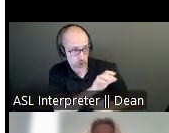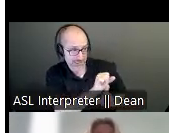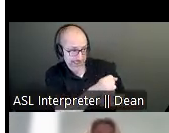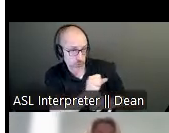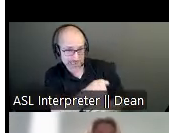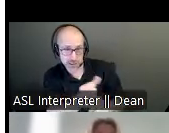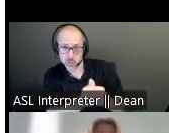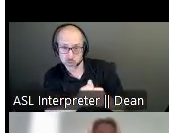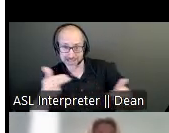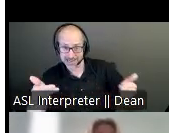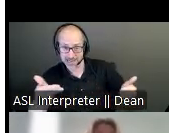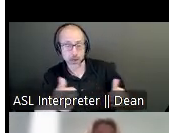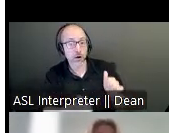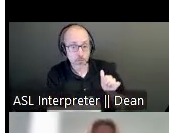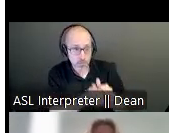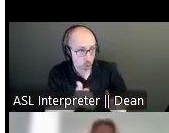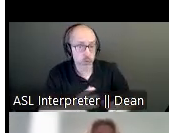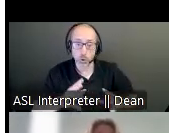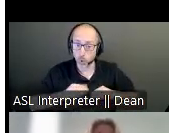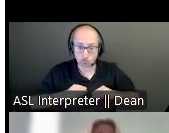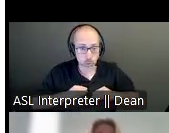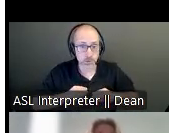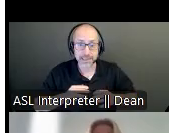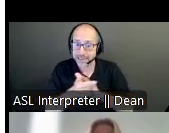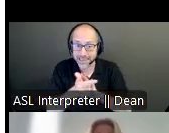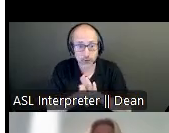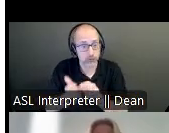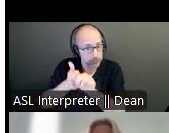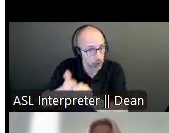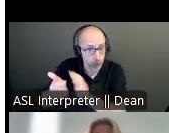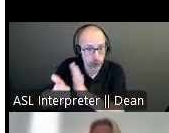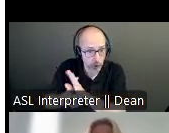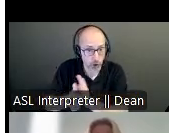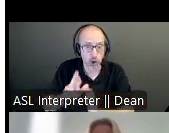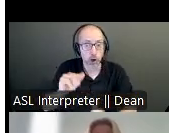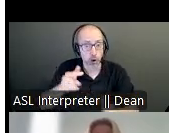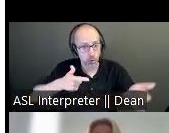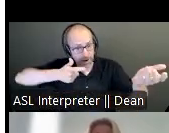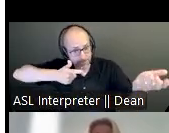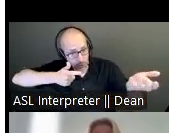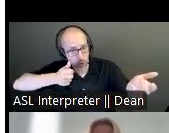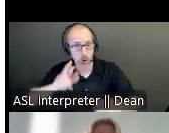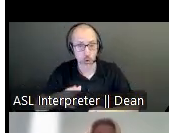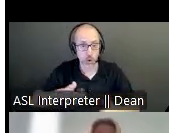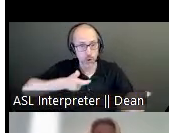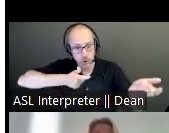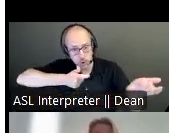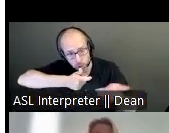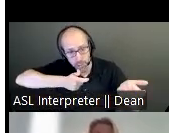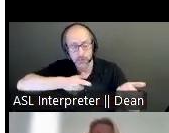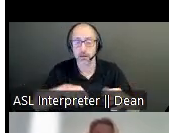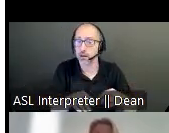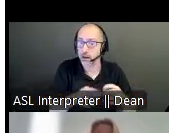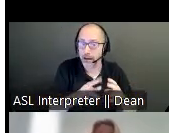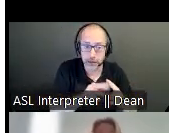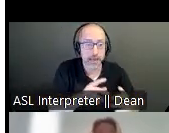firearms were legally owned rifles and shotguns. People knew that there was abuse in the relationship, and authorities knew as